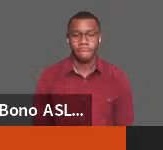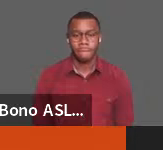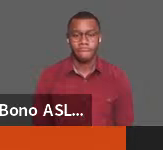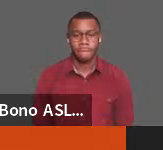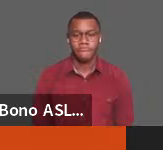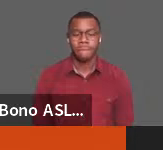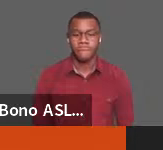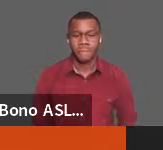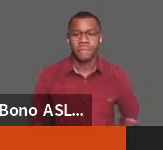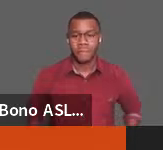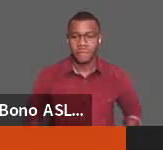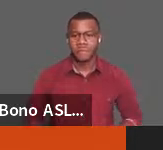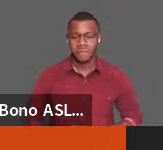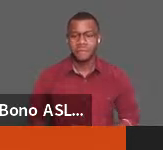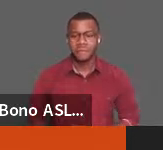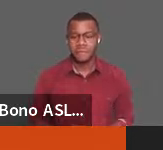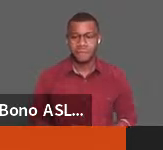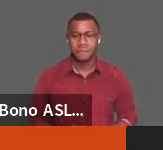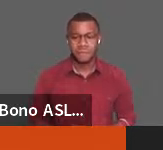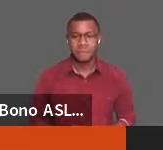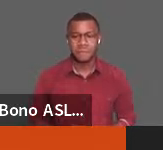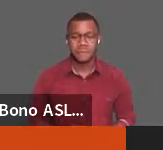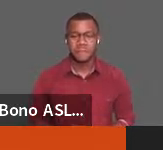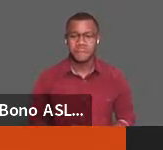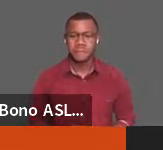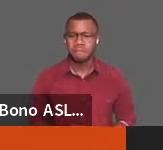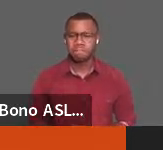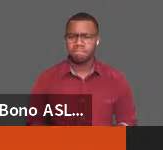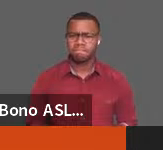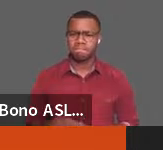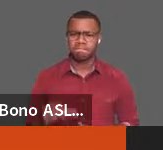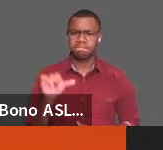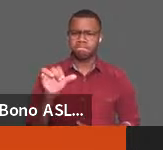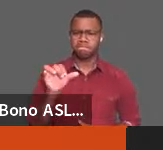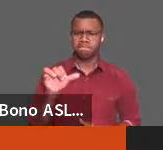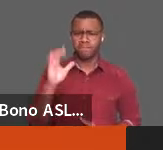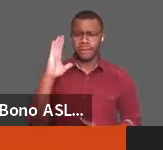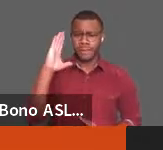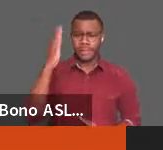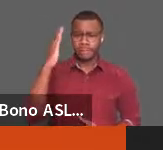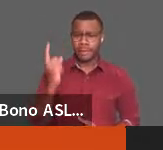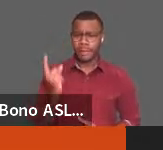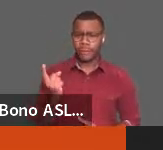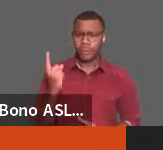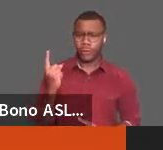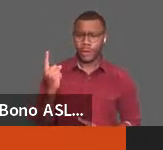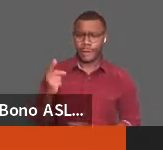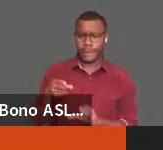Looks like we have one participant who cannot see the poll. Okay.